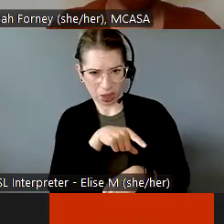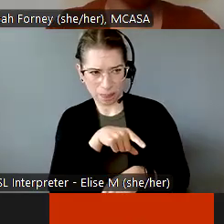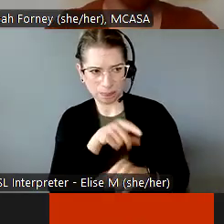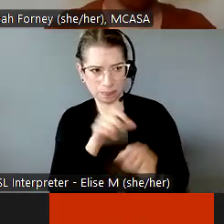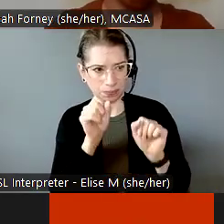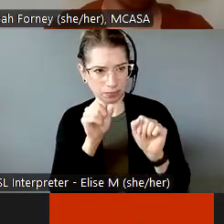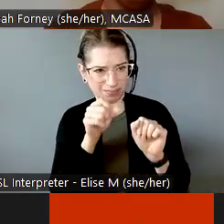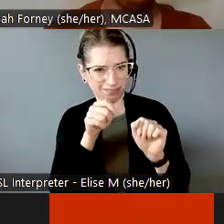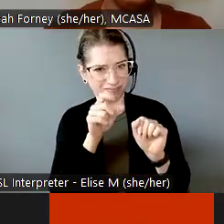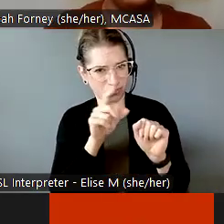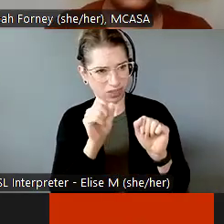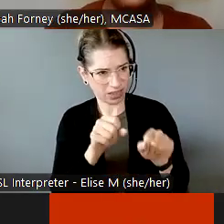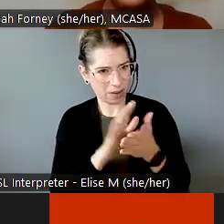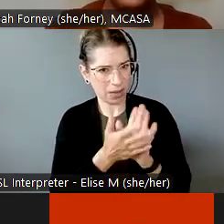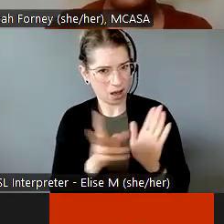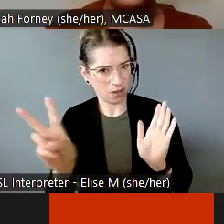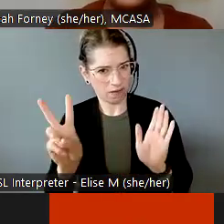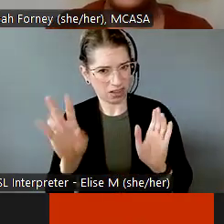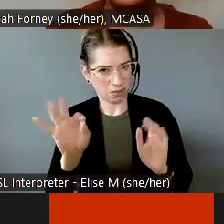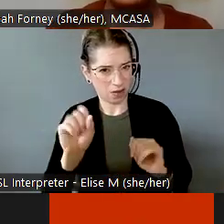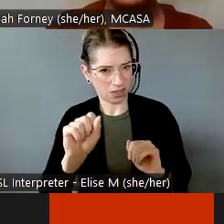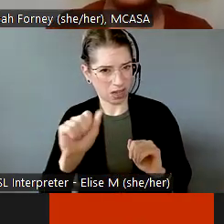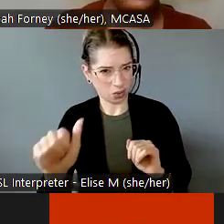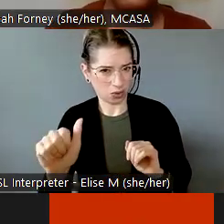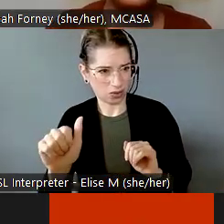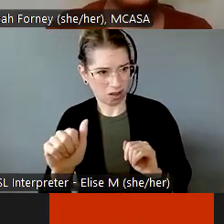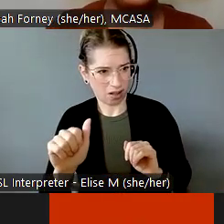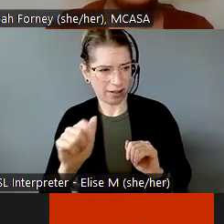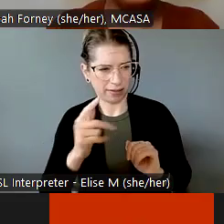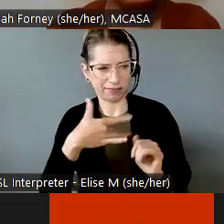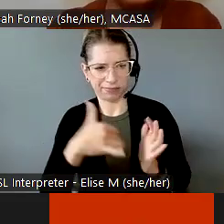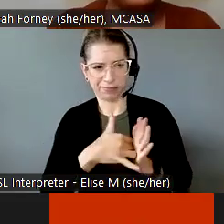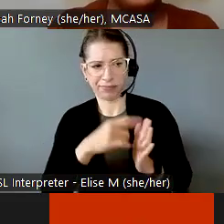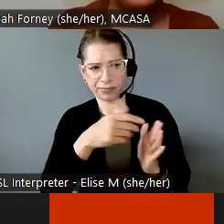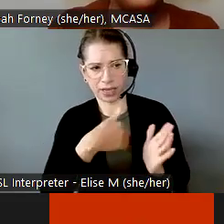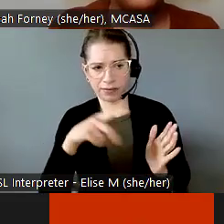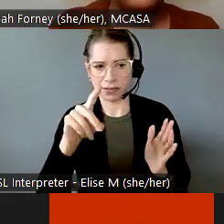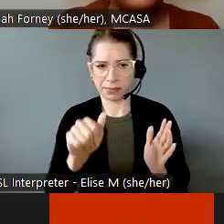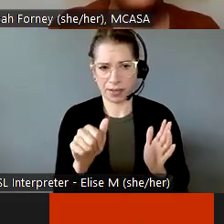a victim of sexual assault because they have a disability.